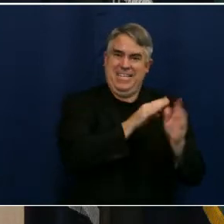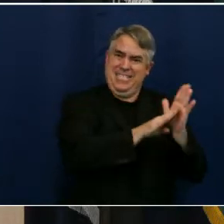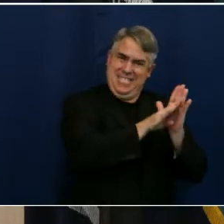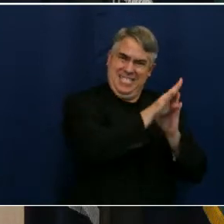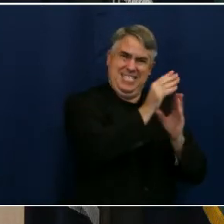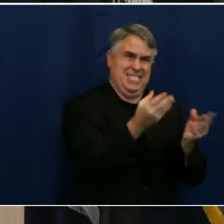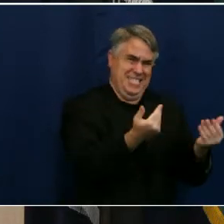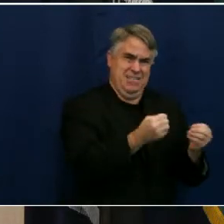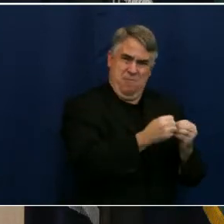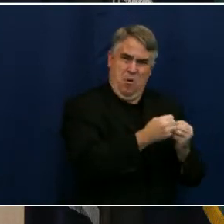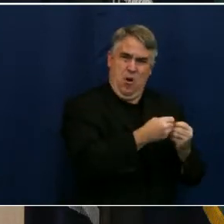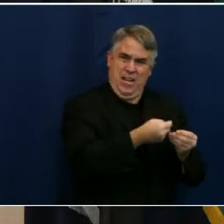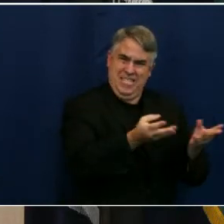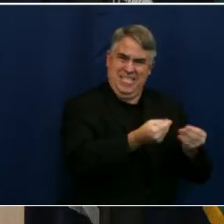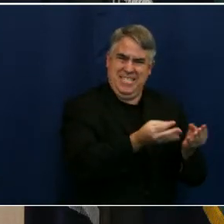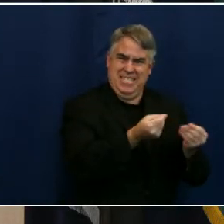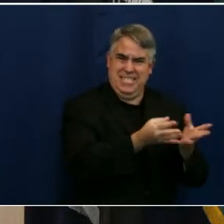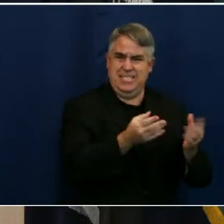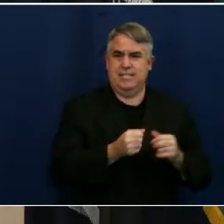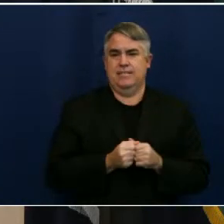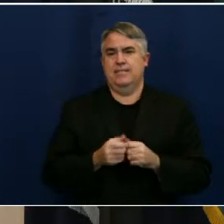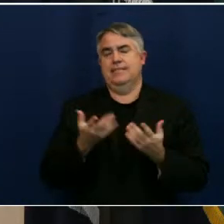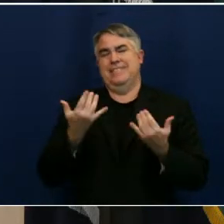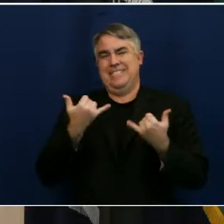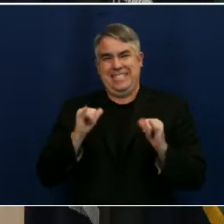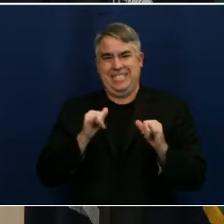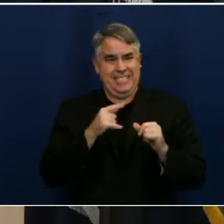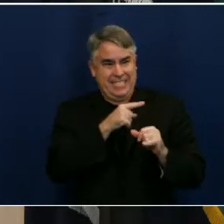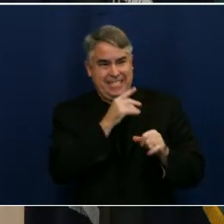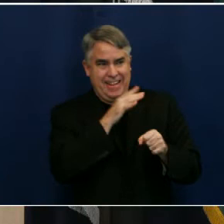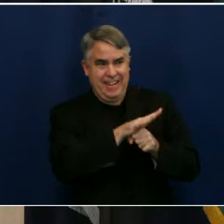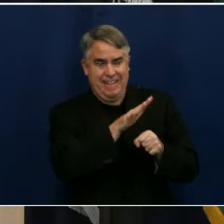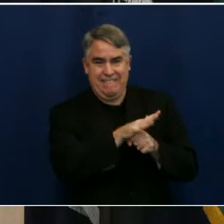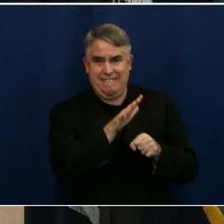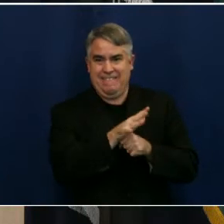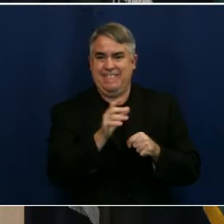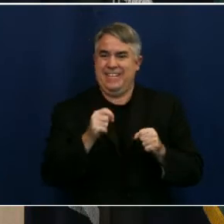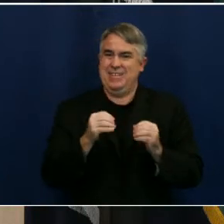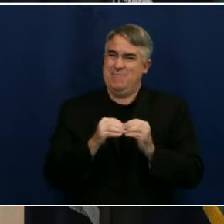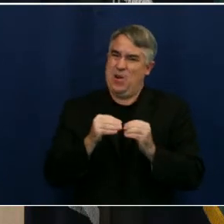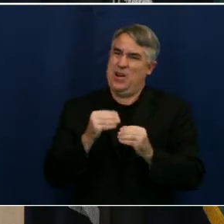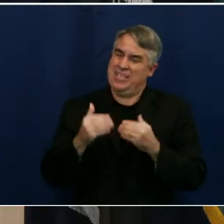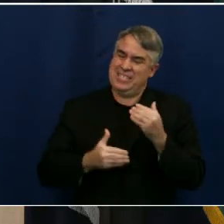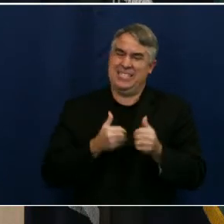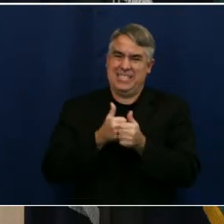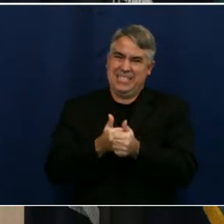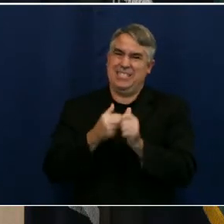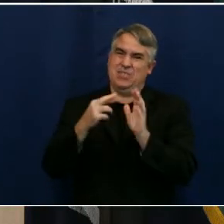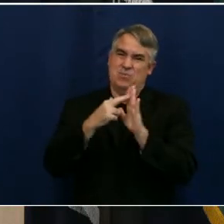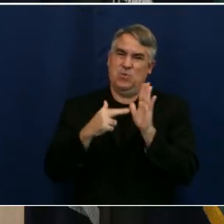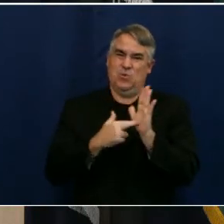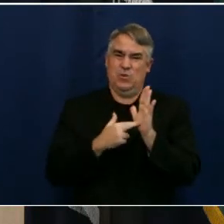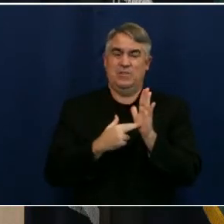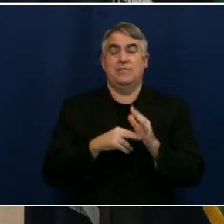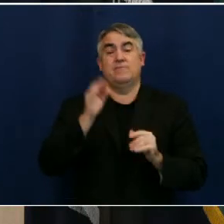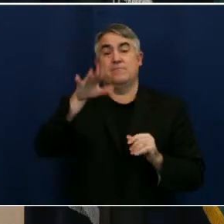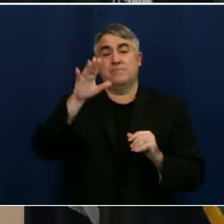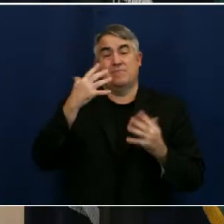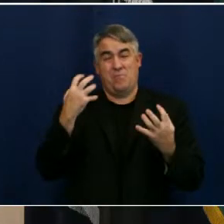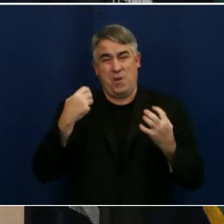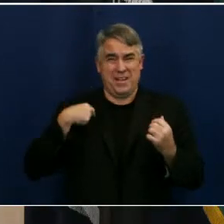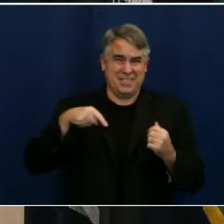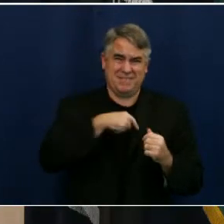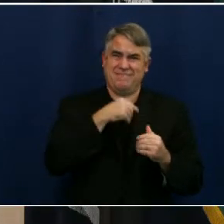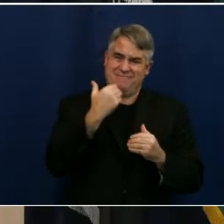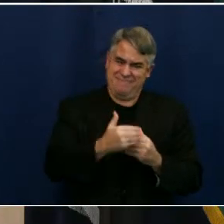supply. Hopefully that opens up soon. But let's not lose our vigilance. Let's not lose our focus. And let's continue to do the things that we've done that